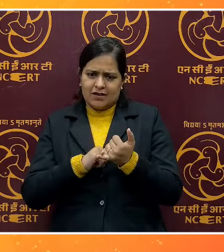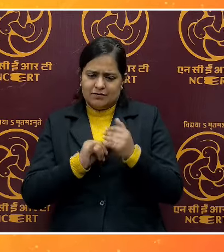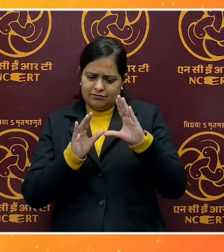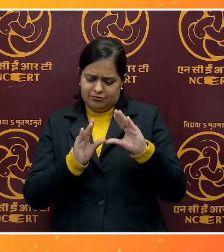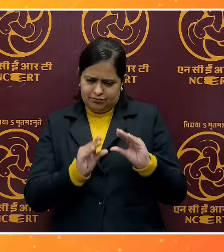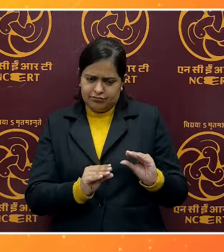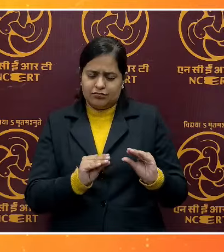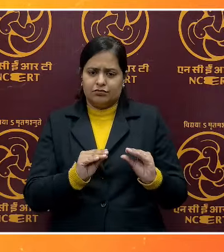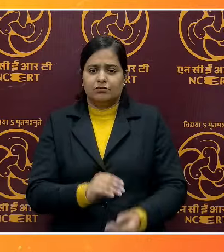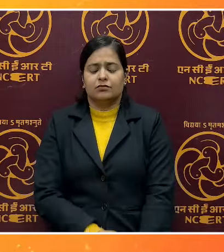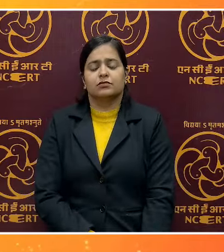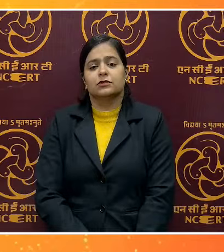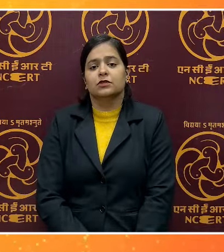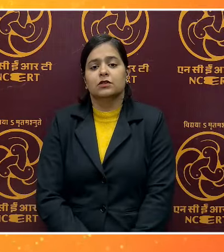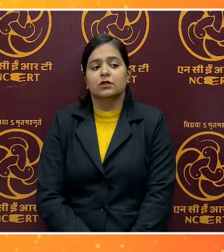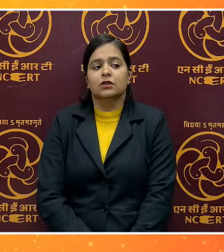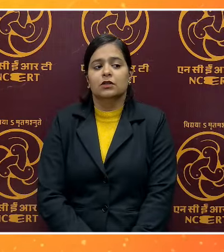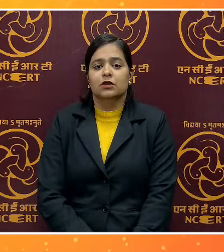the complex formation.